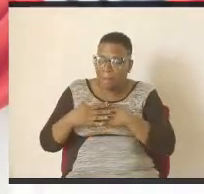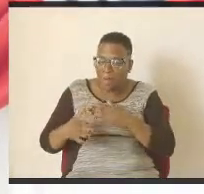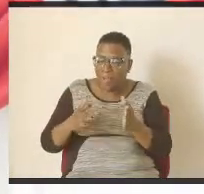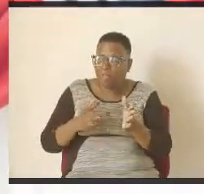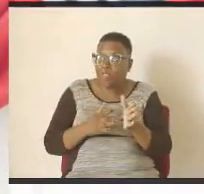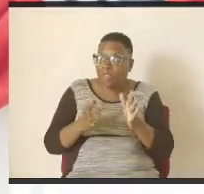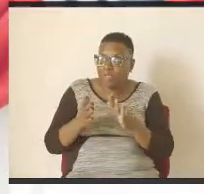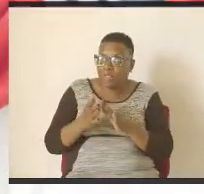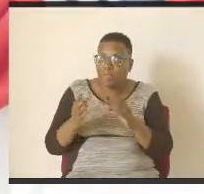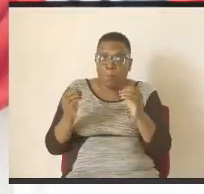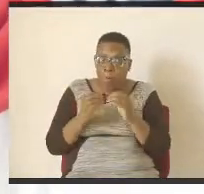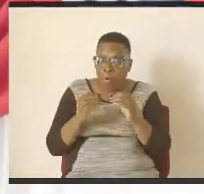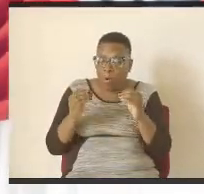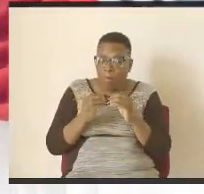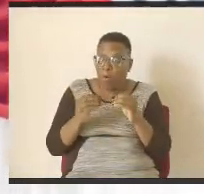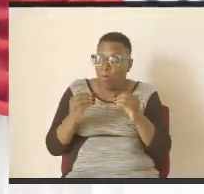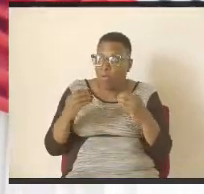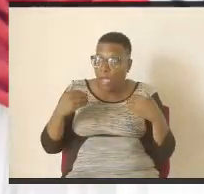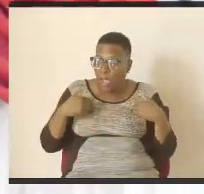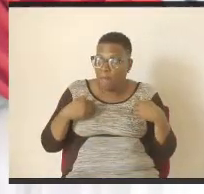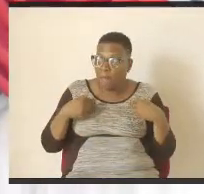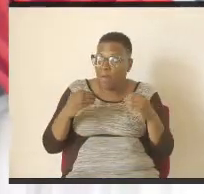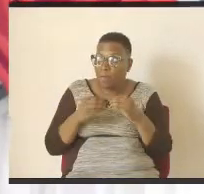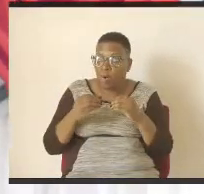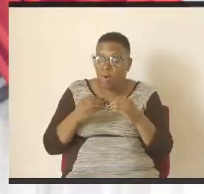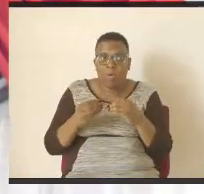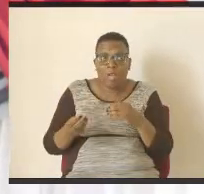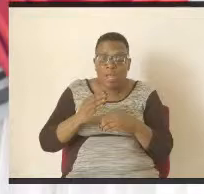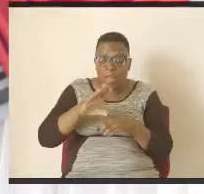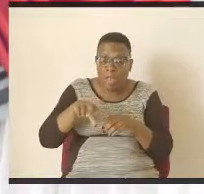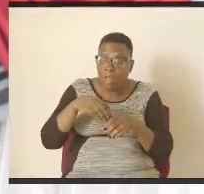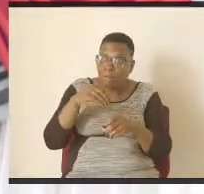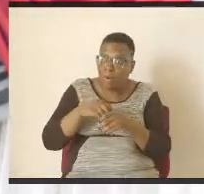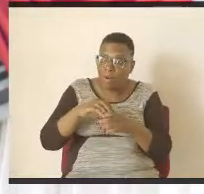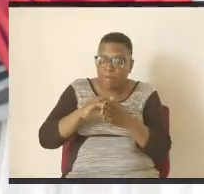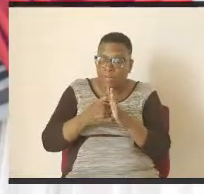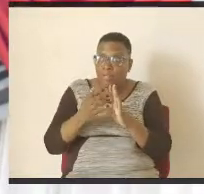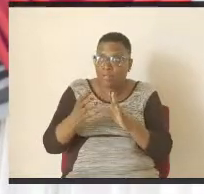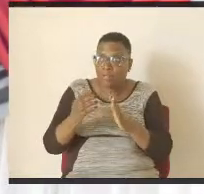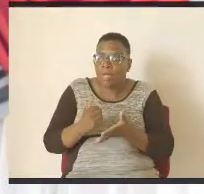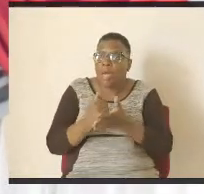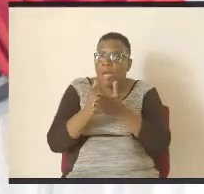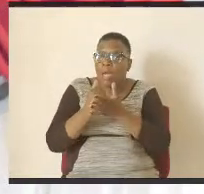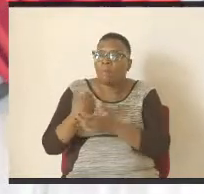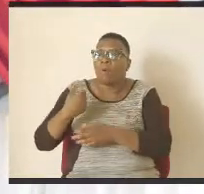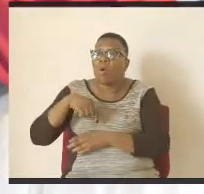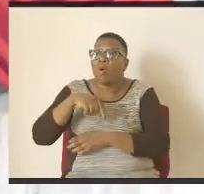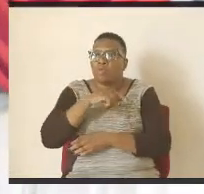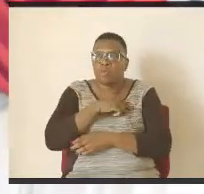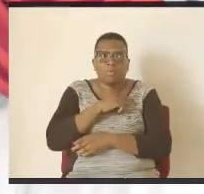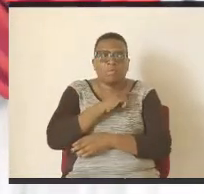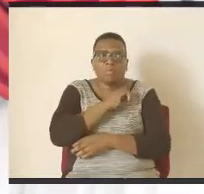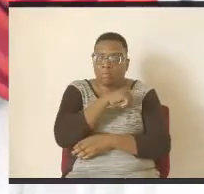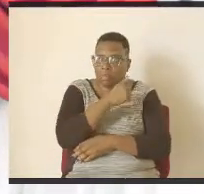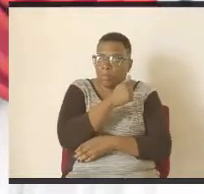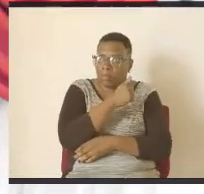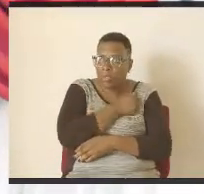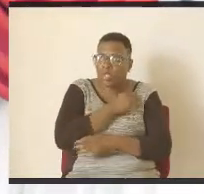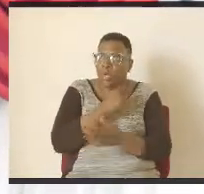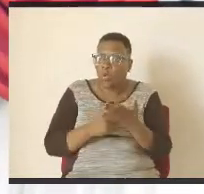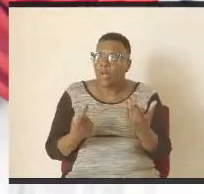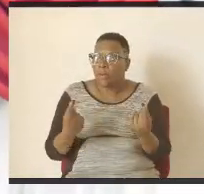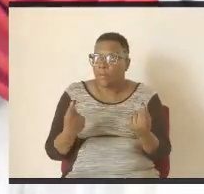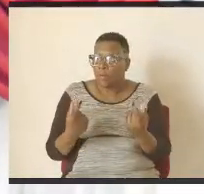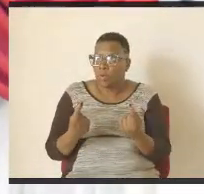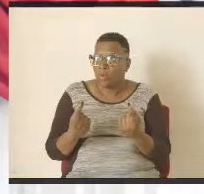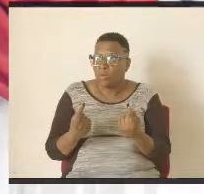more exposure we have, the more we get involved in these things, it's going to help us to appreciate what he has done. It's going